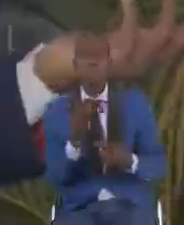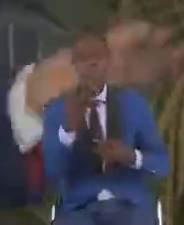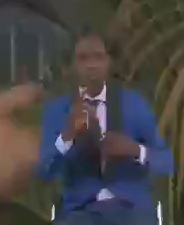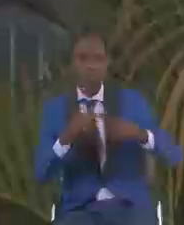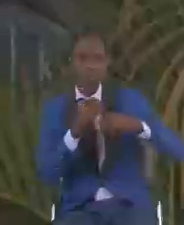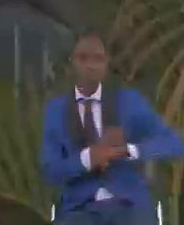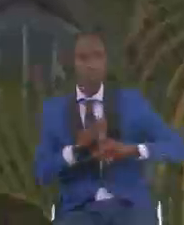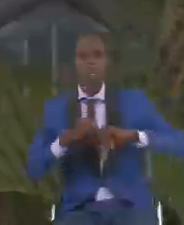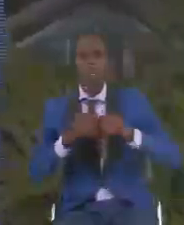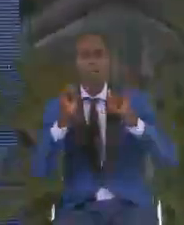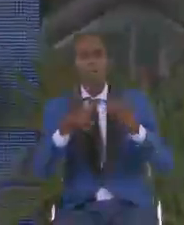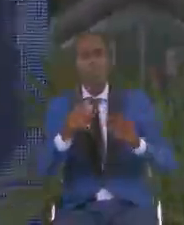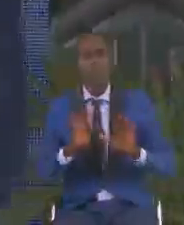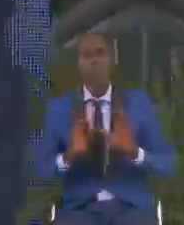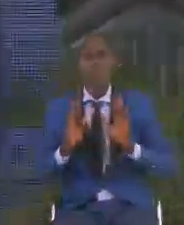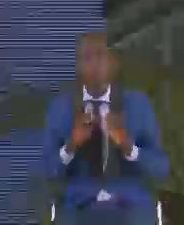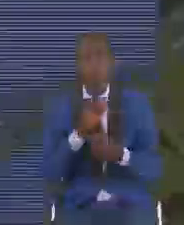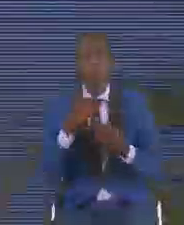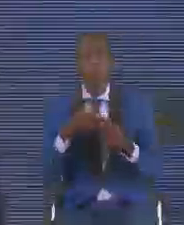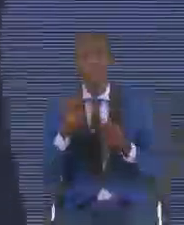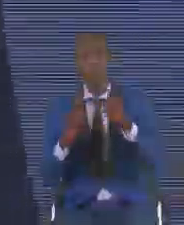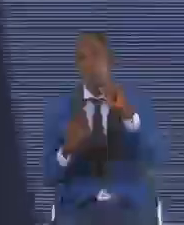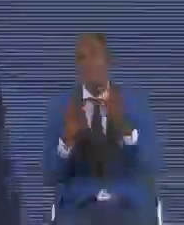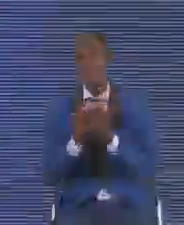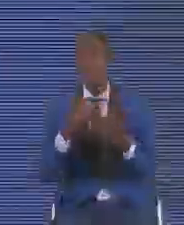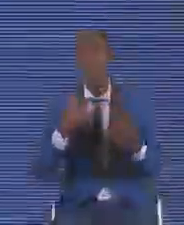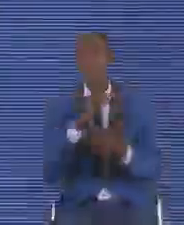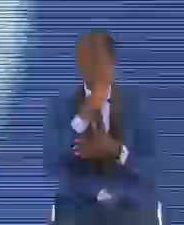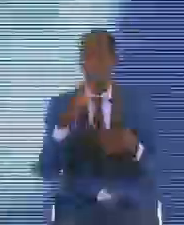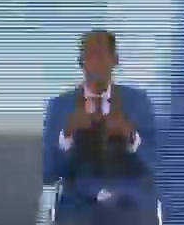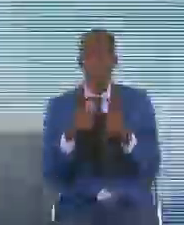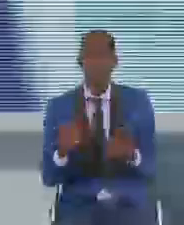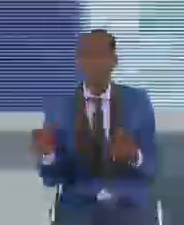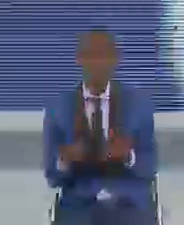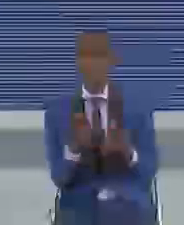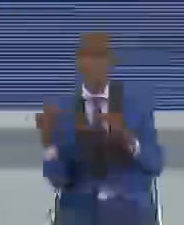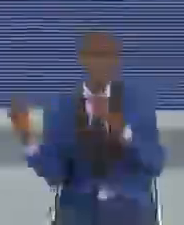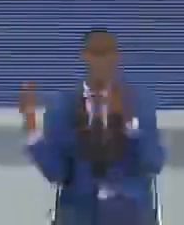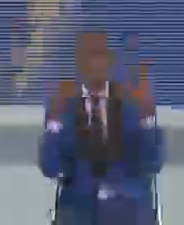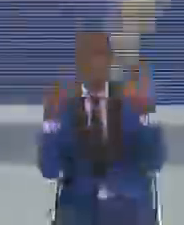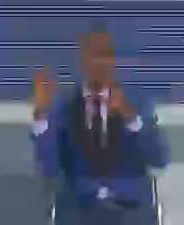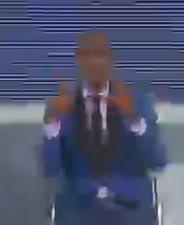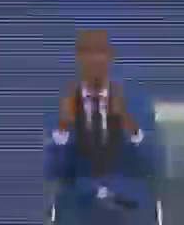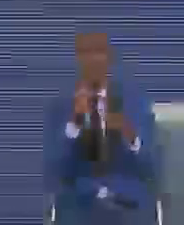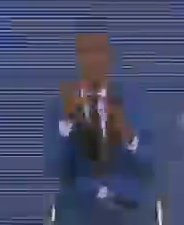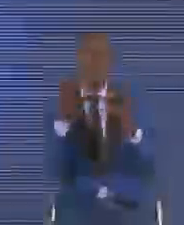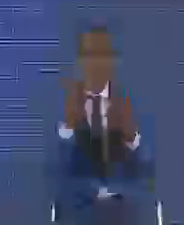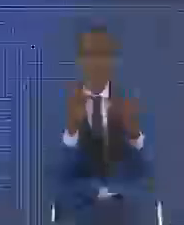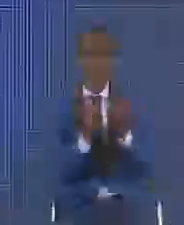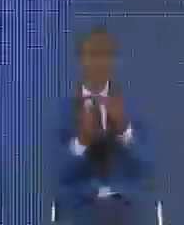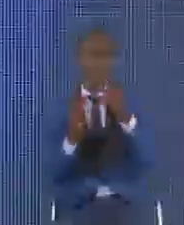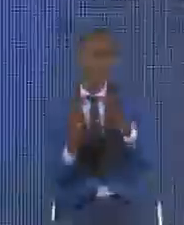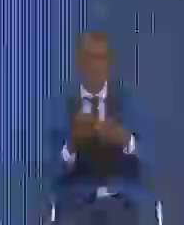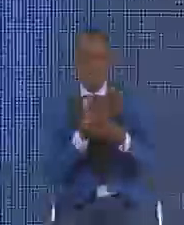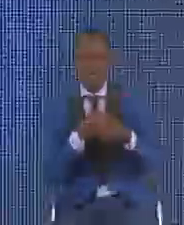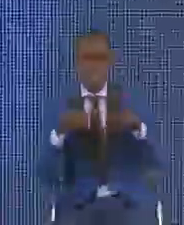can you fear? When the one that has never lost any battle, when he's abiding with you and he's staying